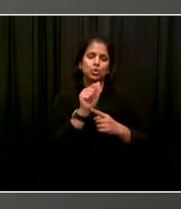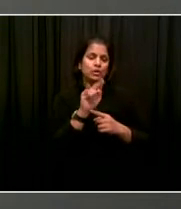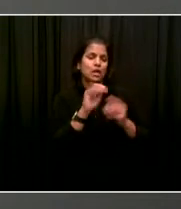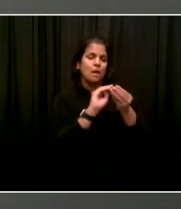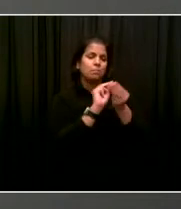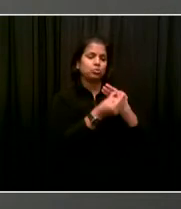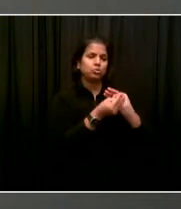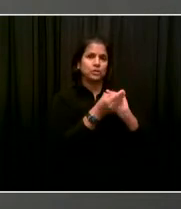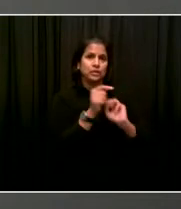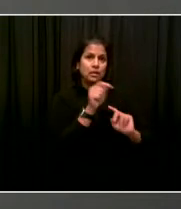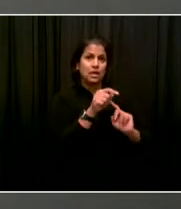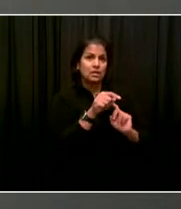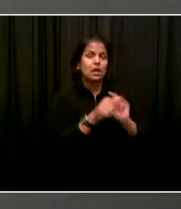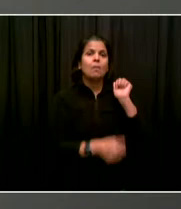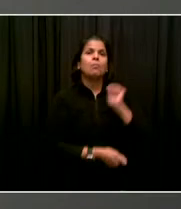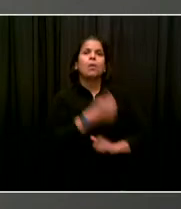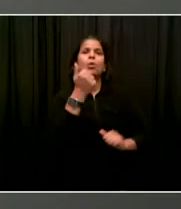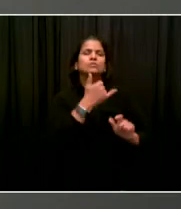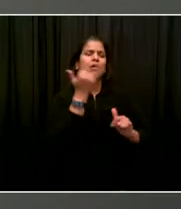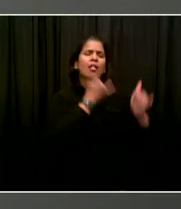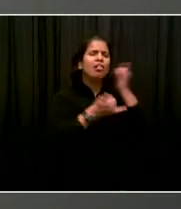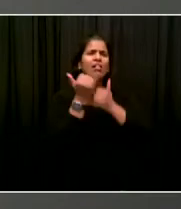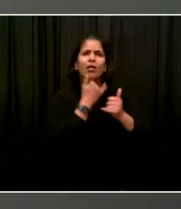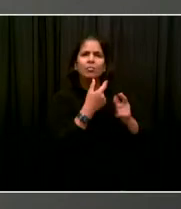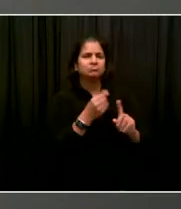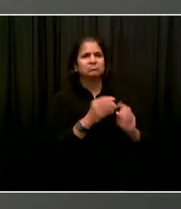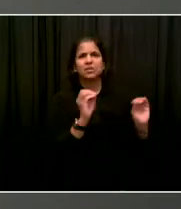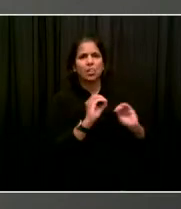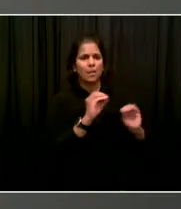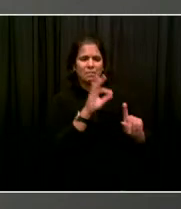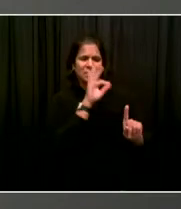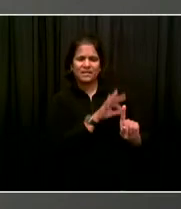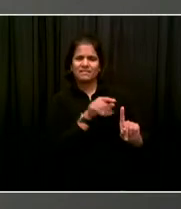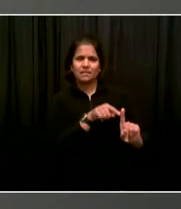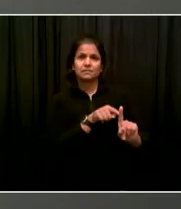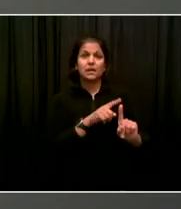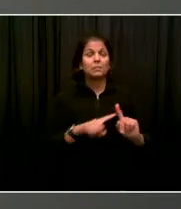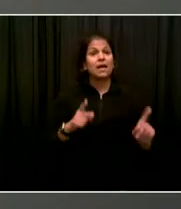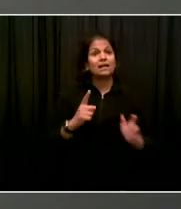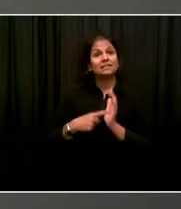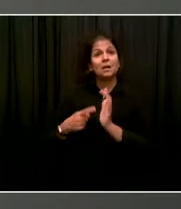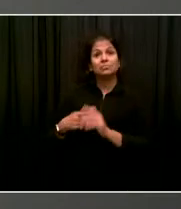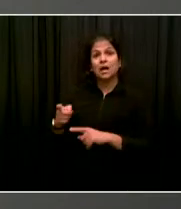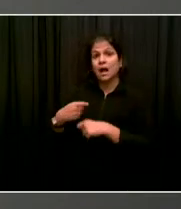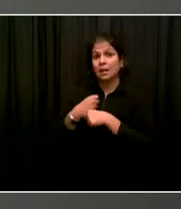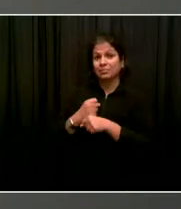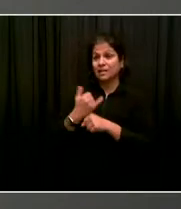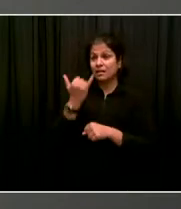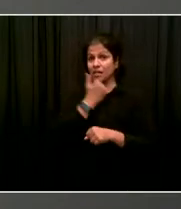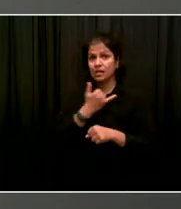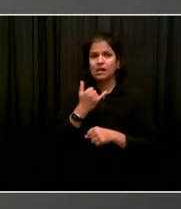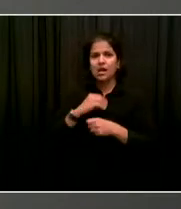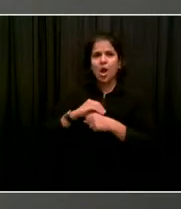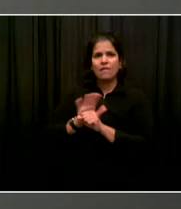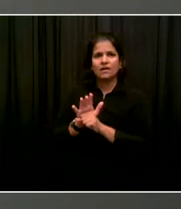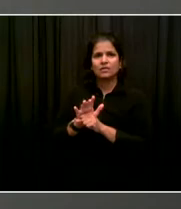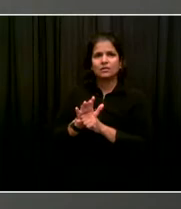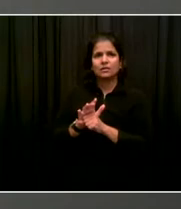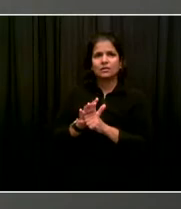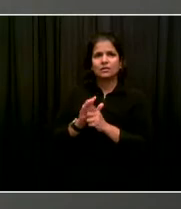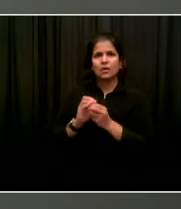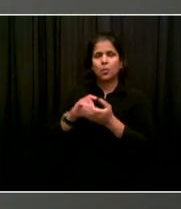no advantage to the virus, and some of them make the virus non-viable, and those disappear.